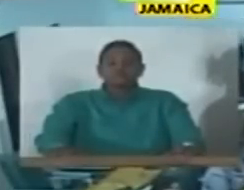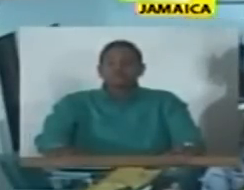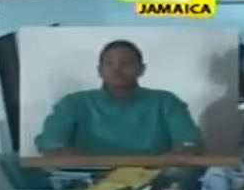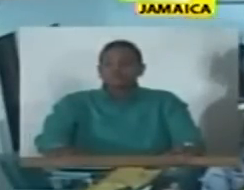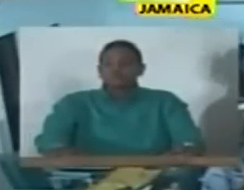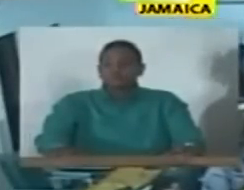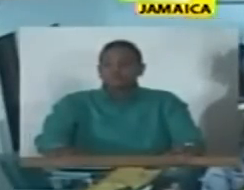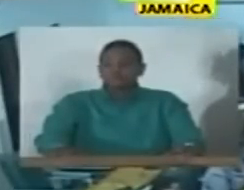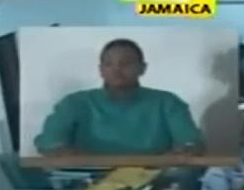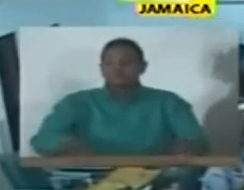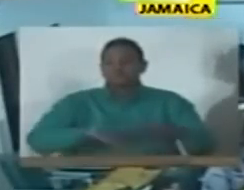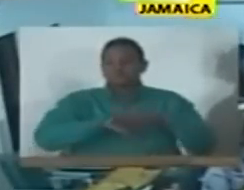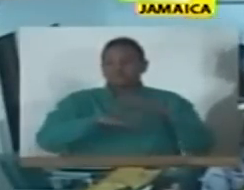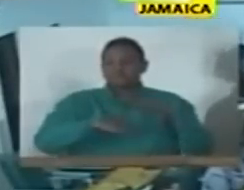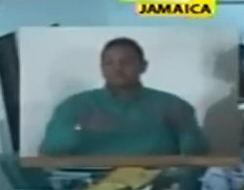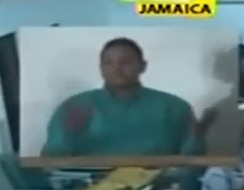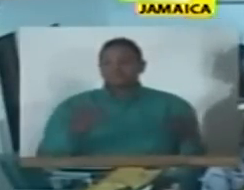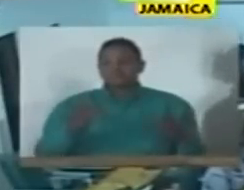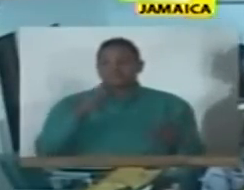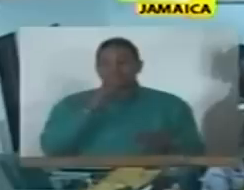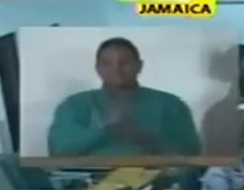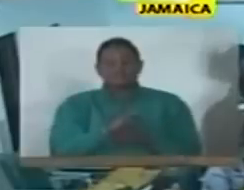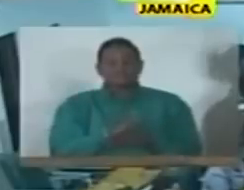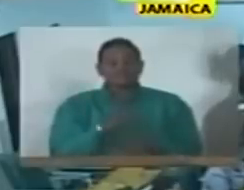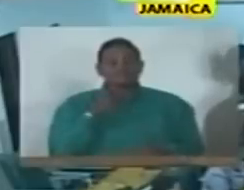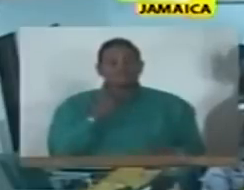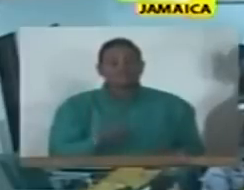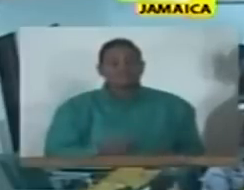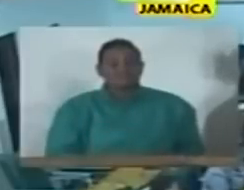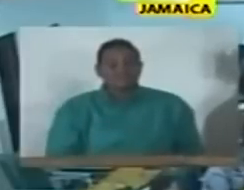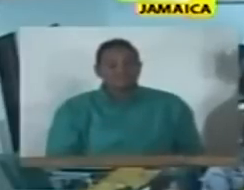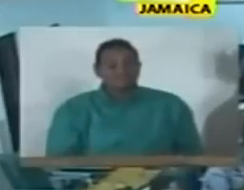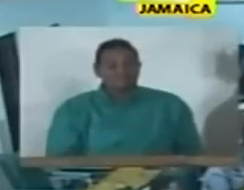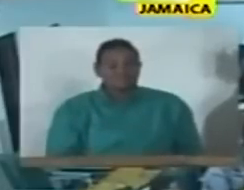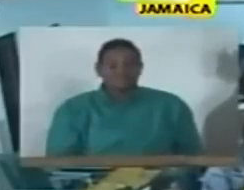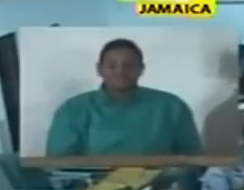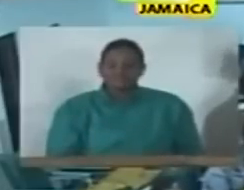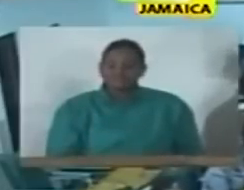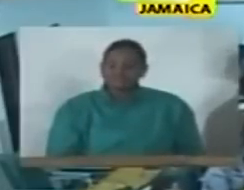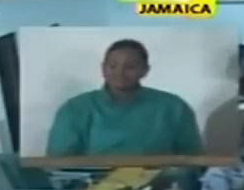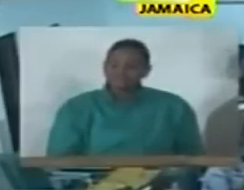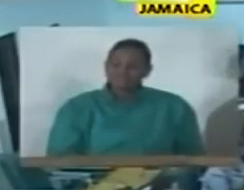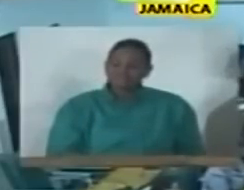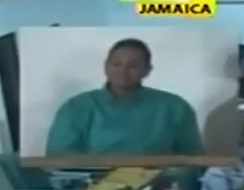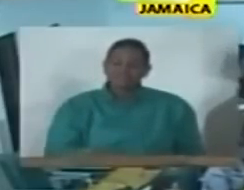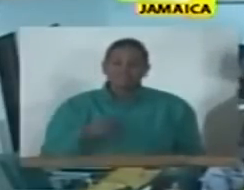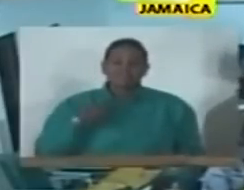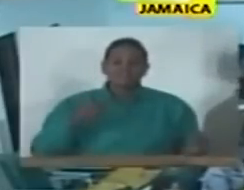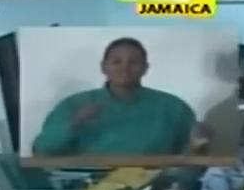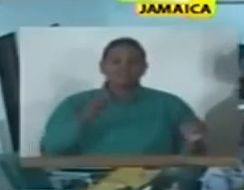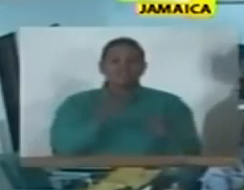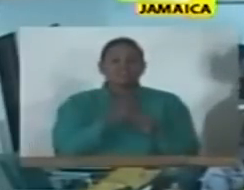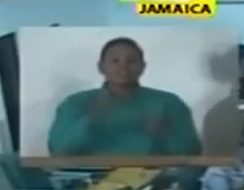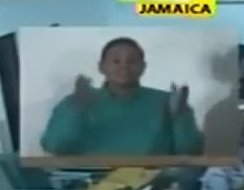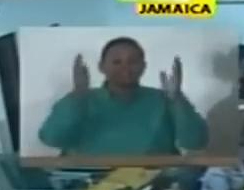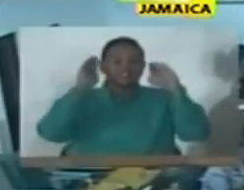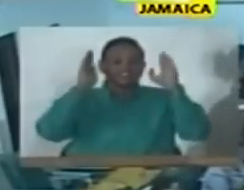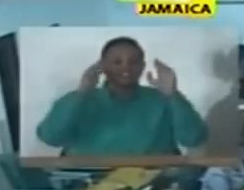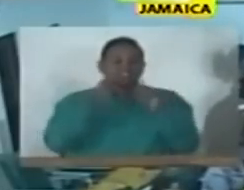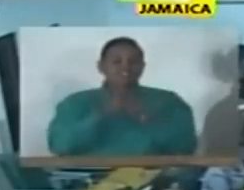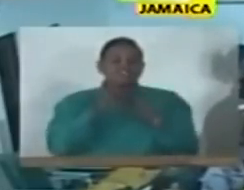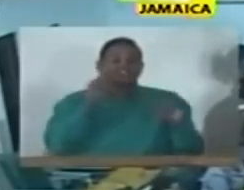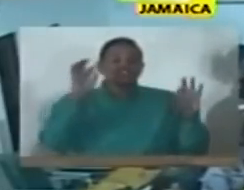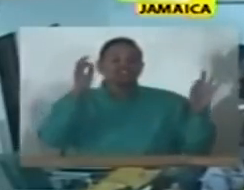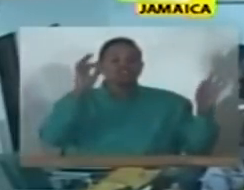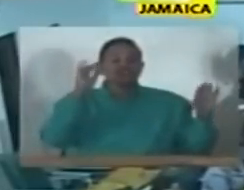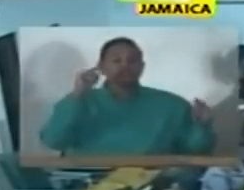to address you? Mr. President, I'm trying to get your attention. I know you're distracted by